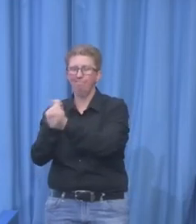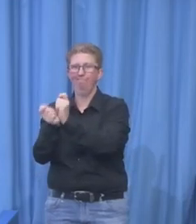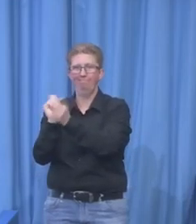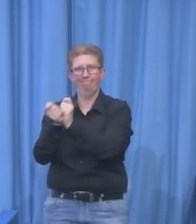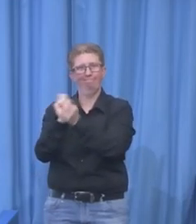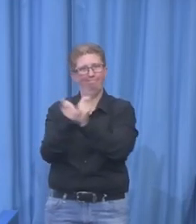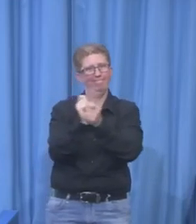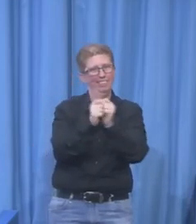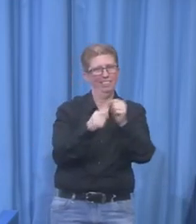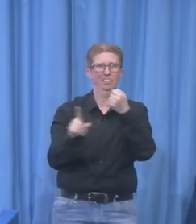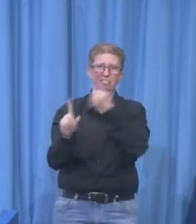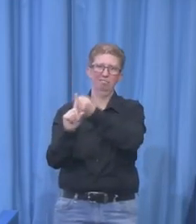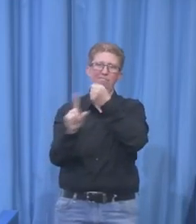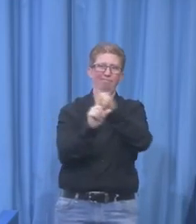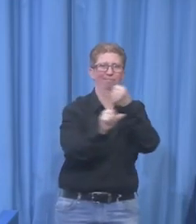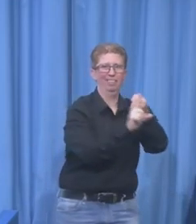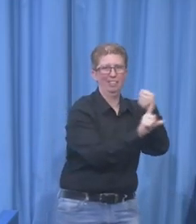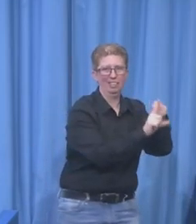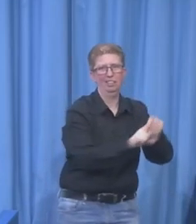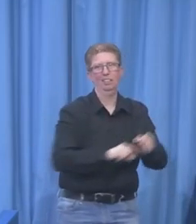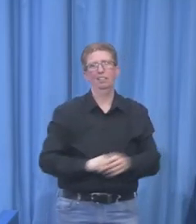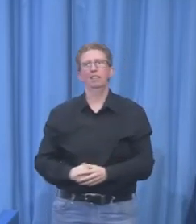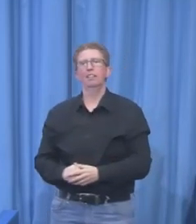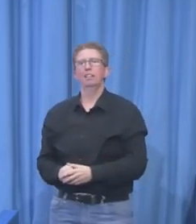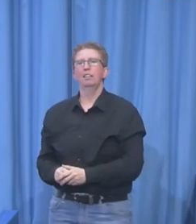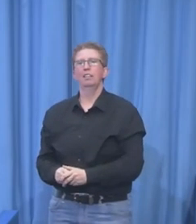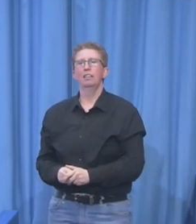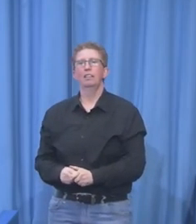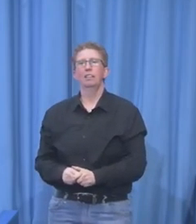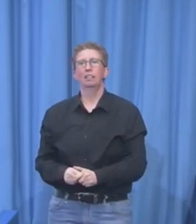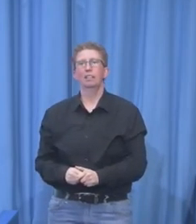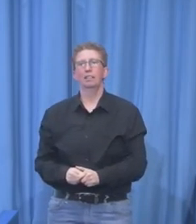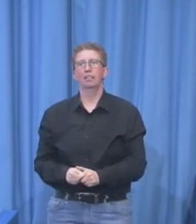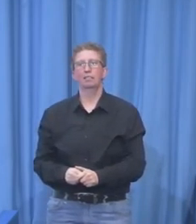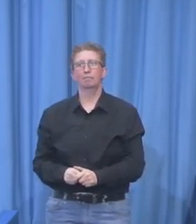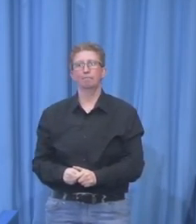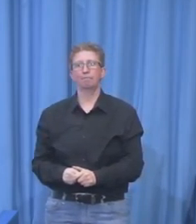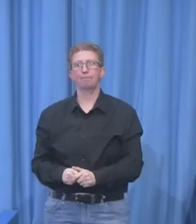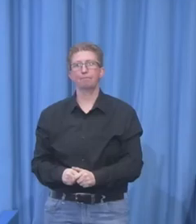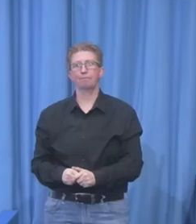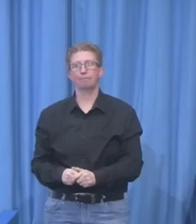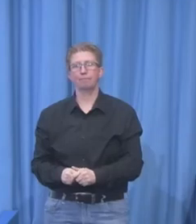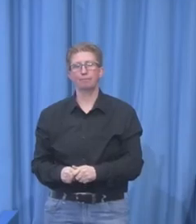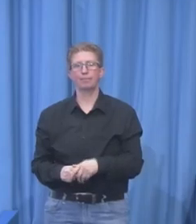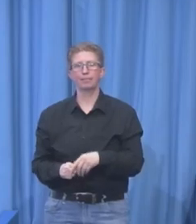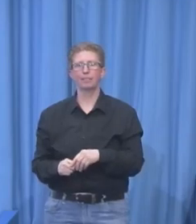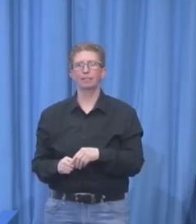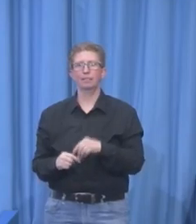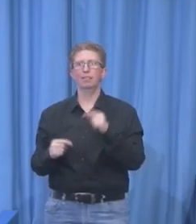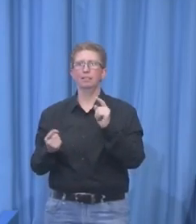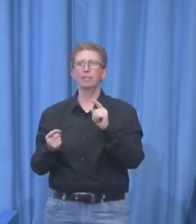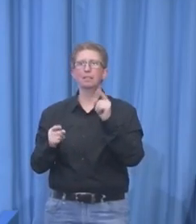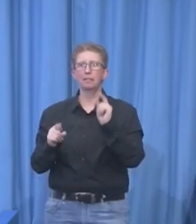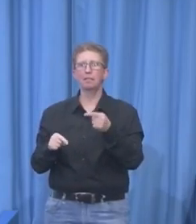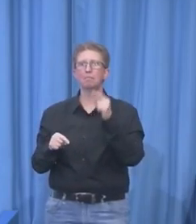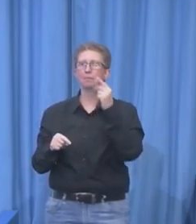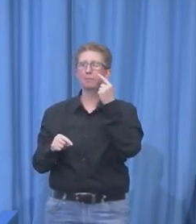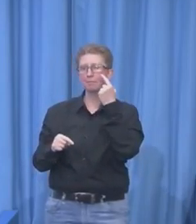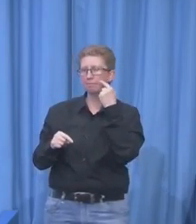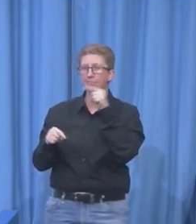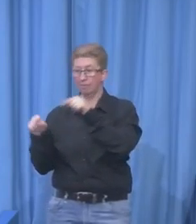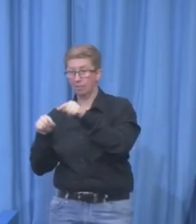person employed are 25.4 a week. This is a, I wanted you to see this,